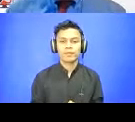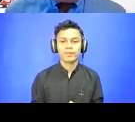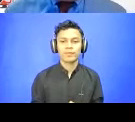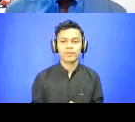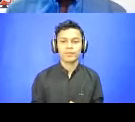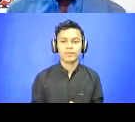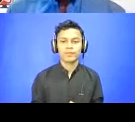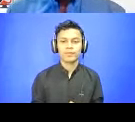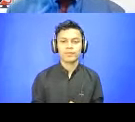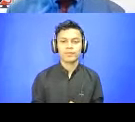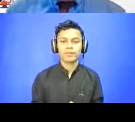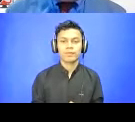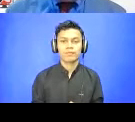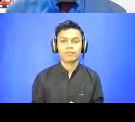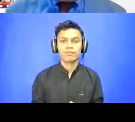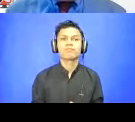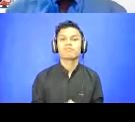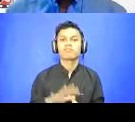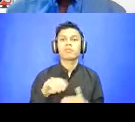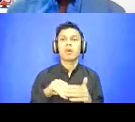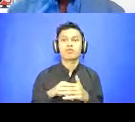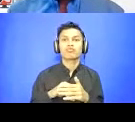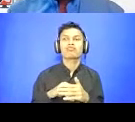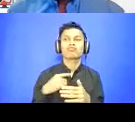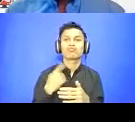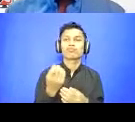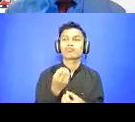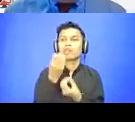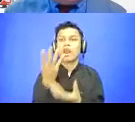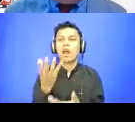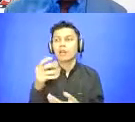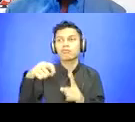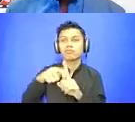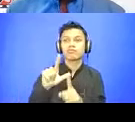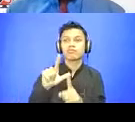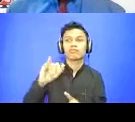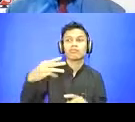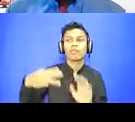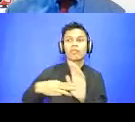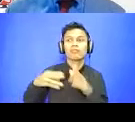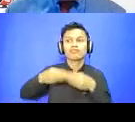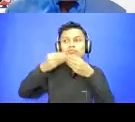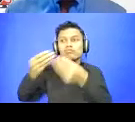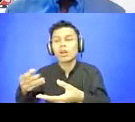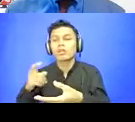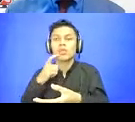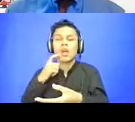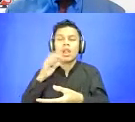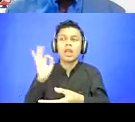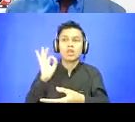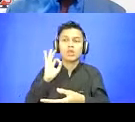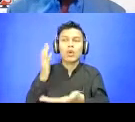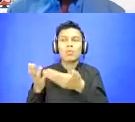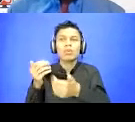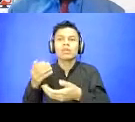some of the risks associated with using technology, the possibility of a confidentiality breach